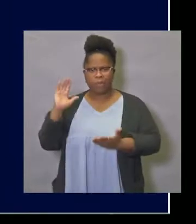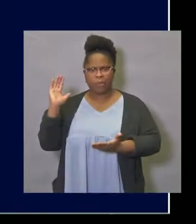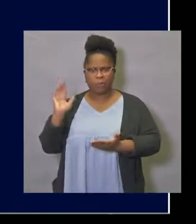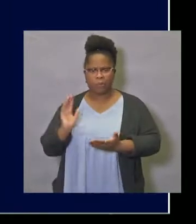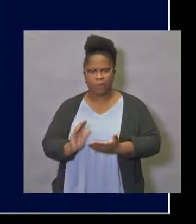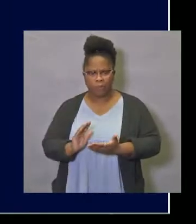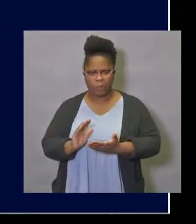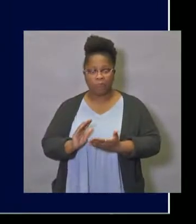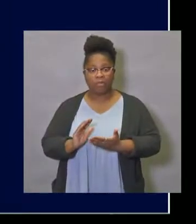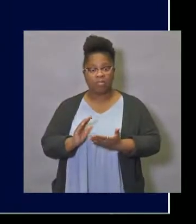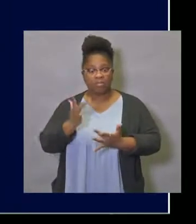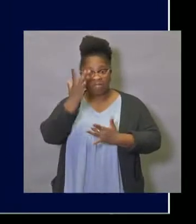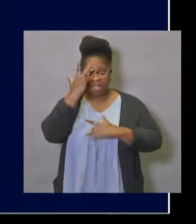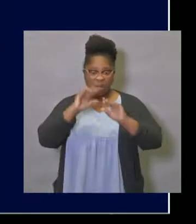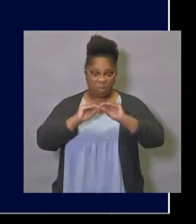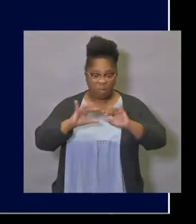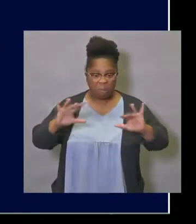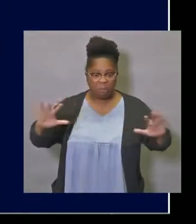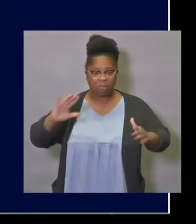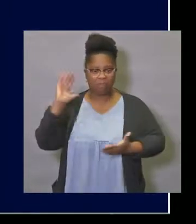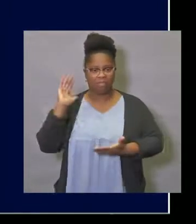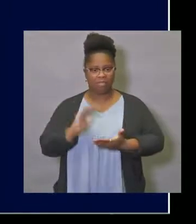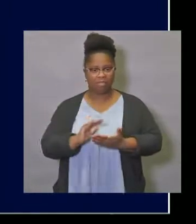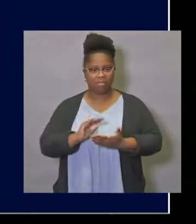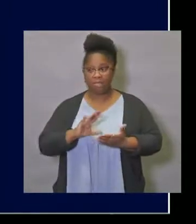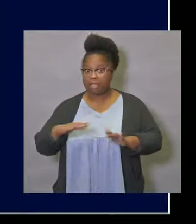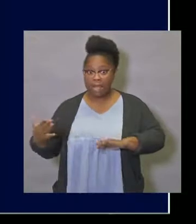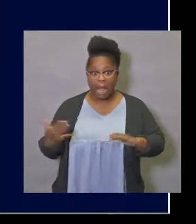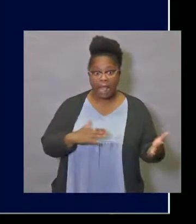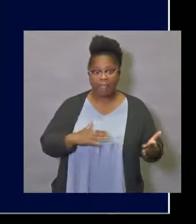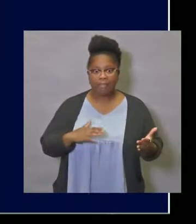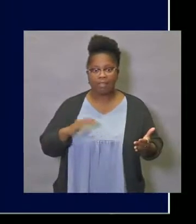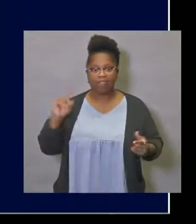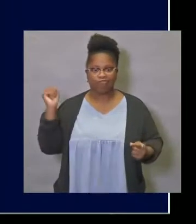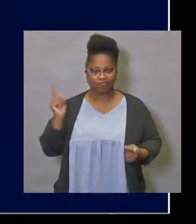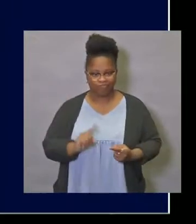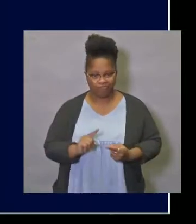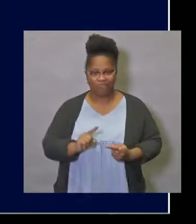and, fortunately, less deaths. The next slide.